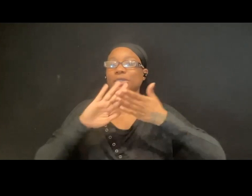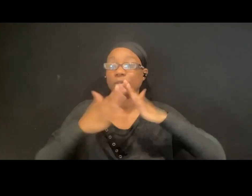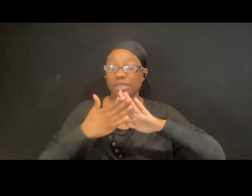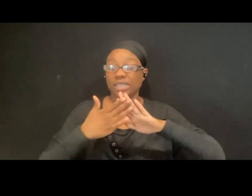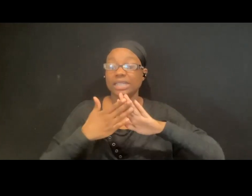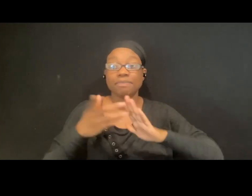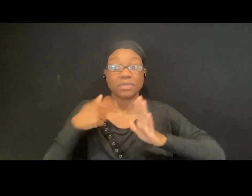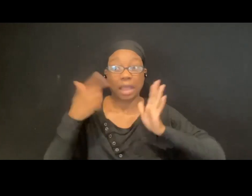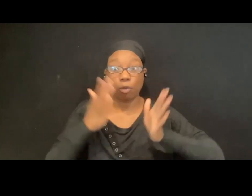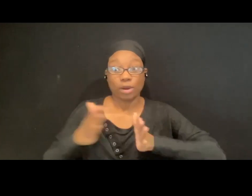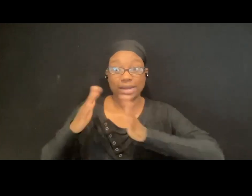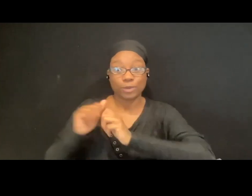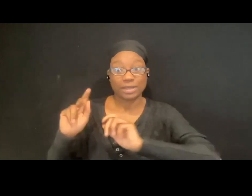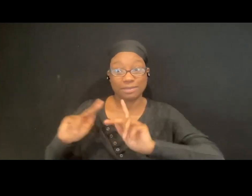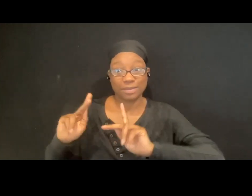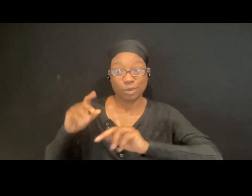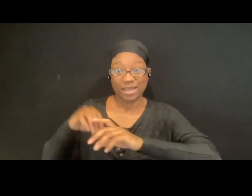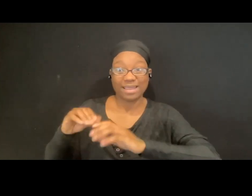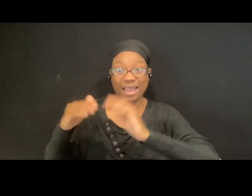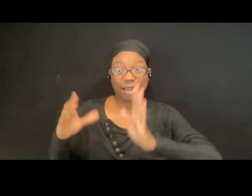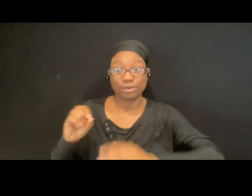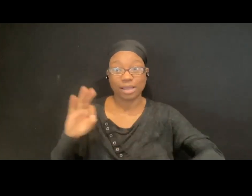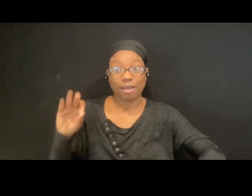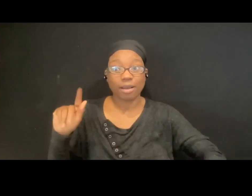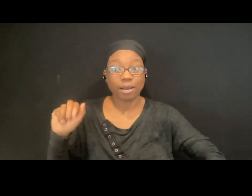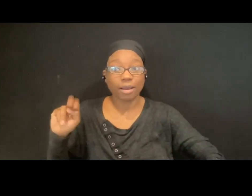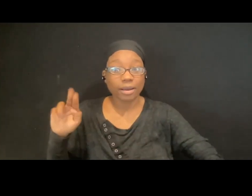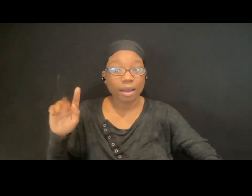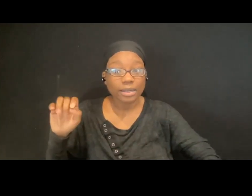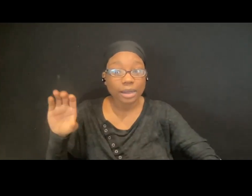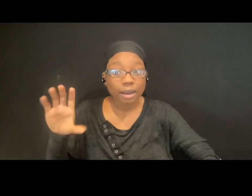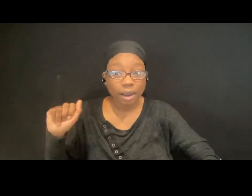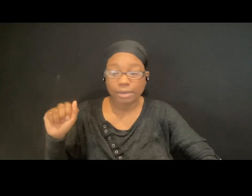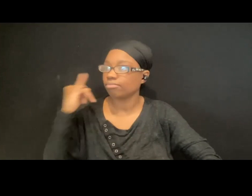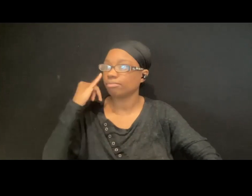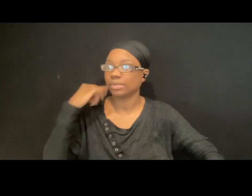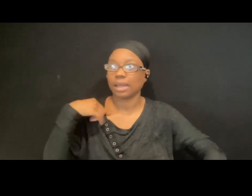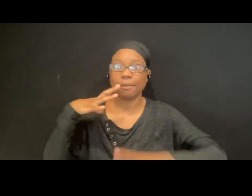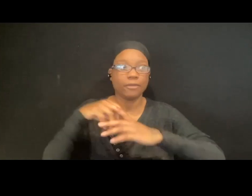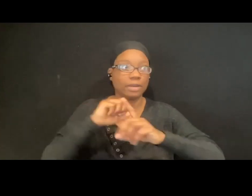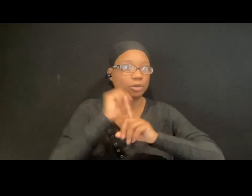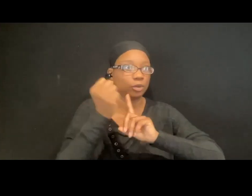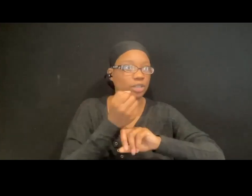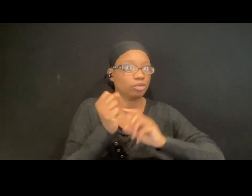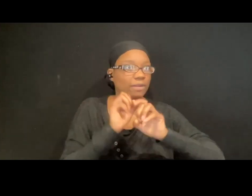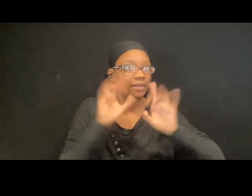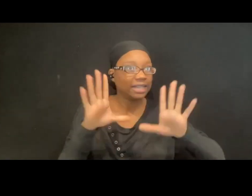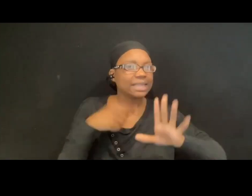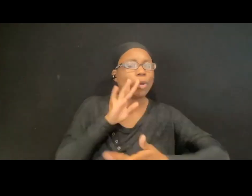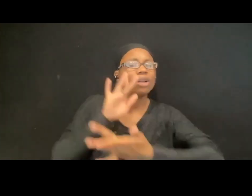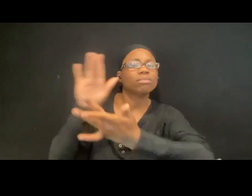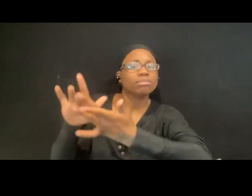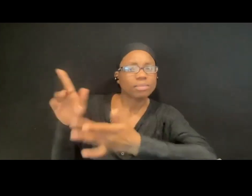were to be in a situation, right, like these are the people that I would be reaching out to because I know what they're about, because I